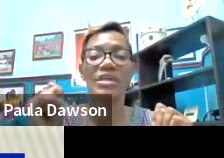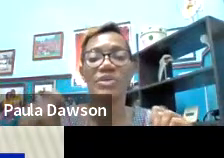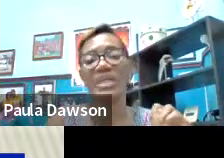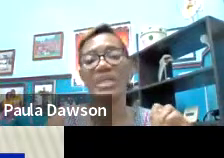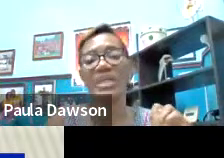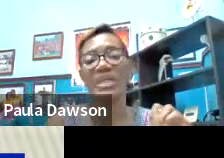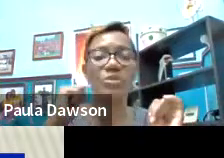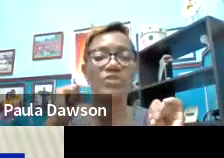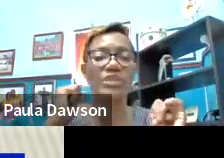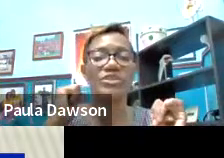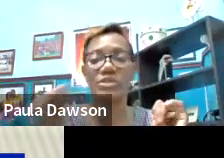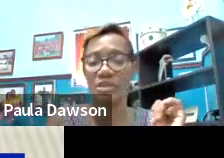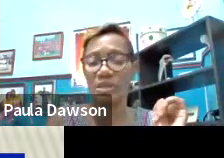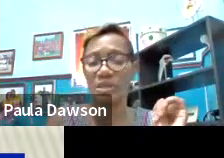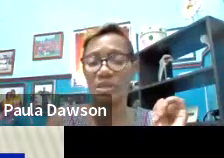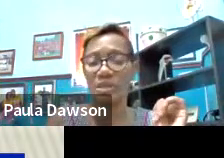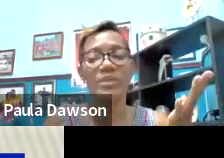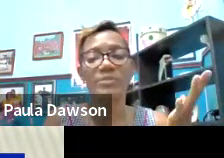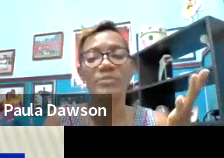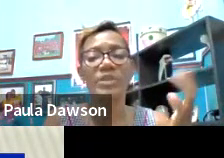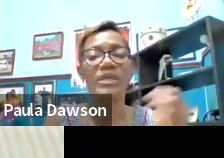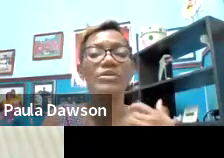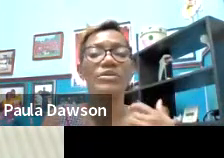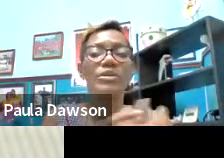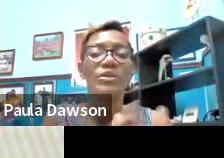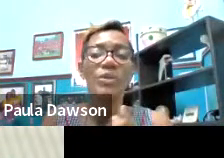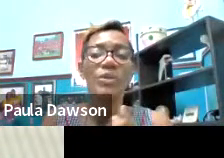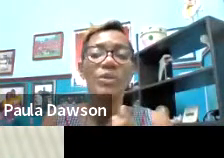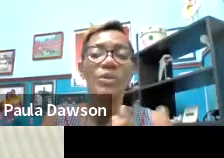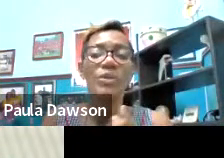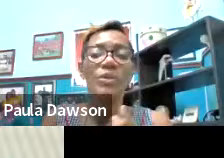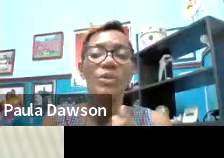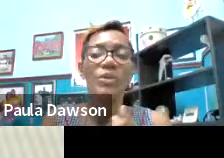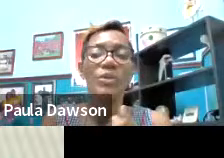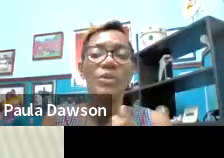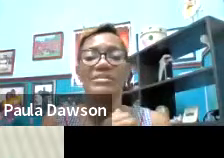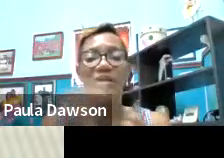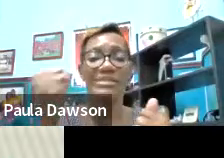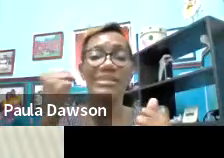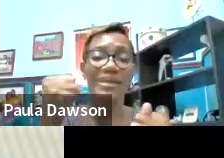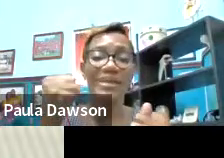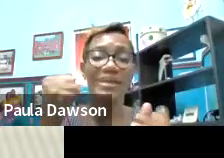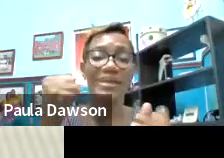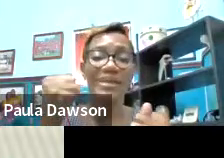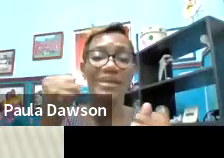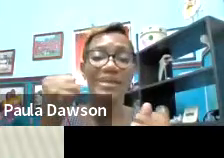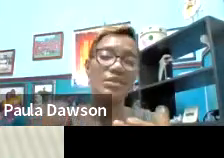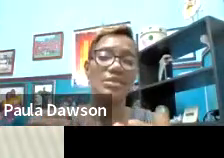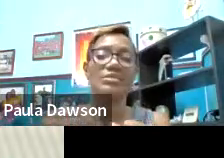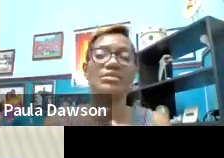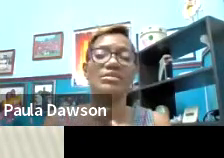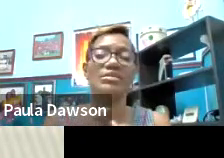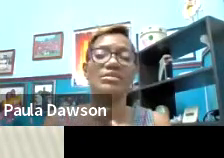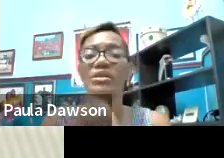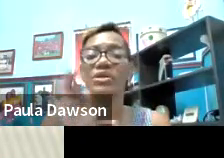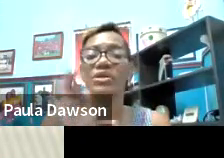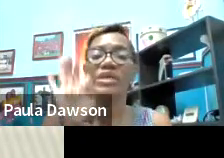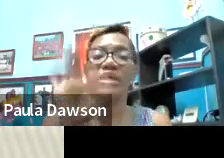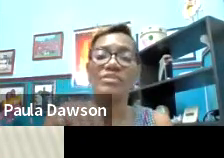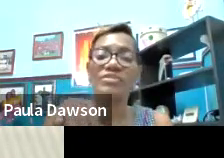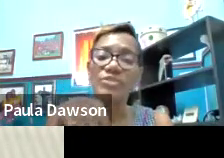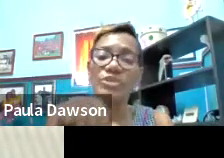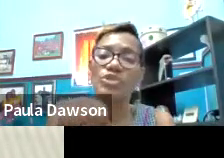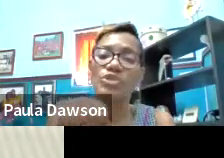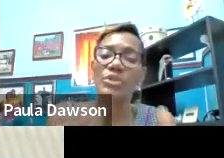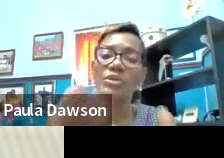patients. You get elbow flexion in the upper limb. In the lower limb, you can get a tight knee where you can't extend the knee. You